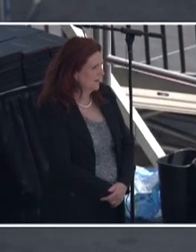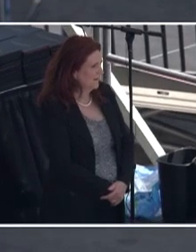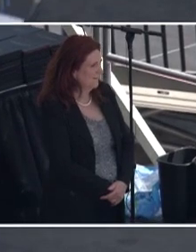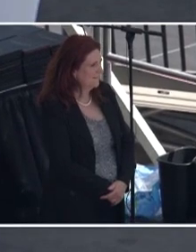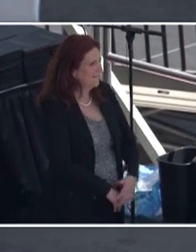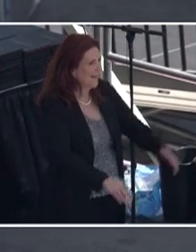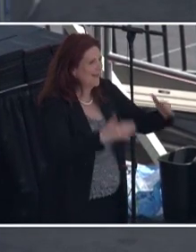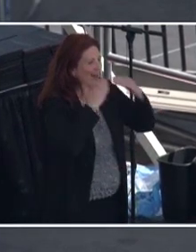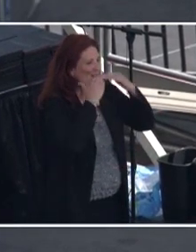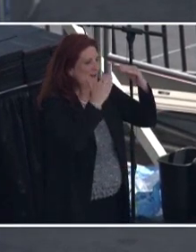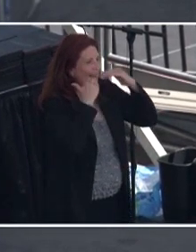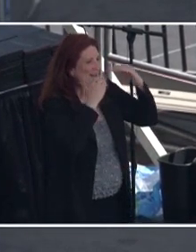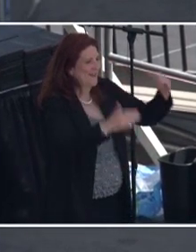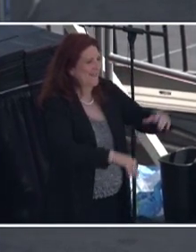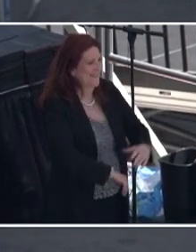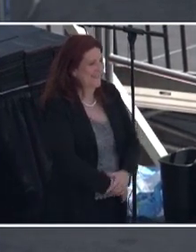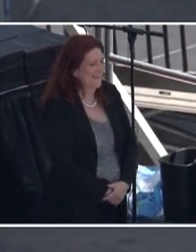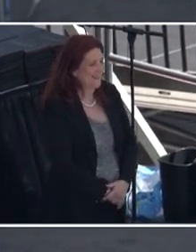Thank you.